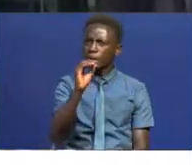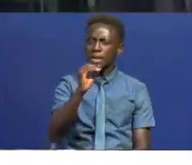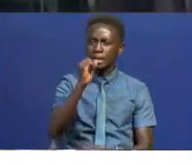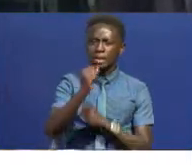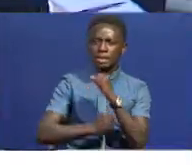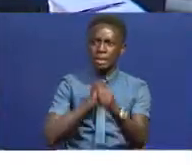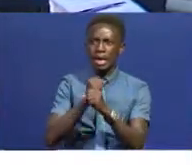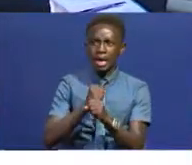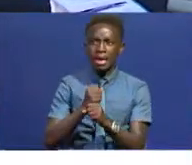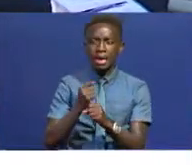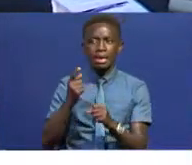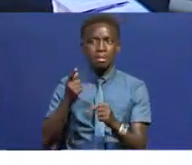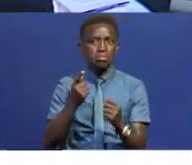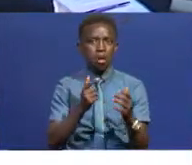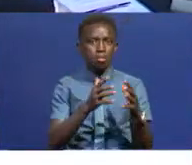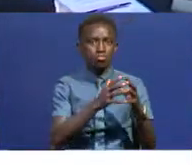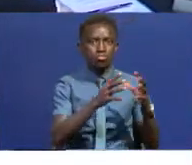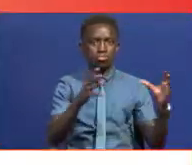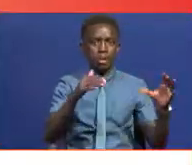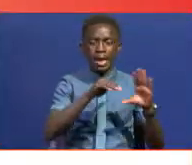in infrastructure.